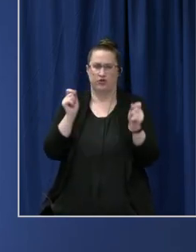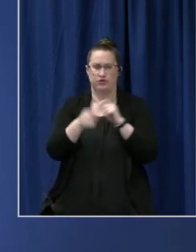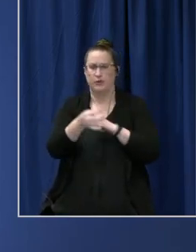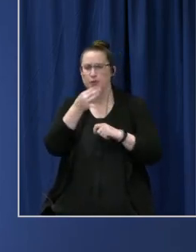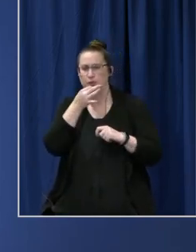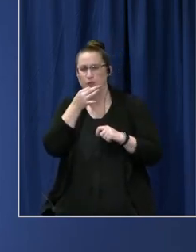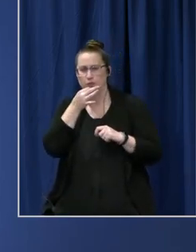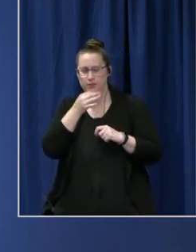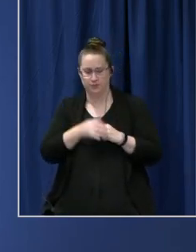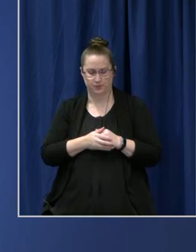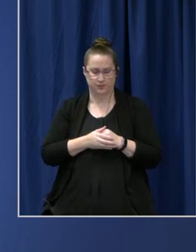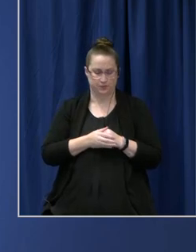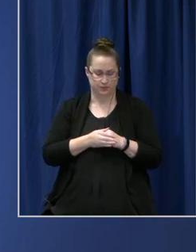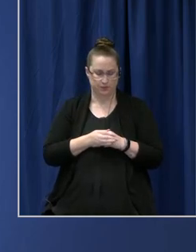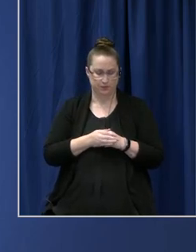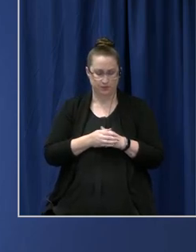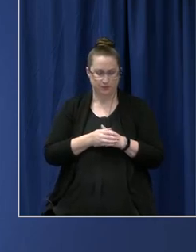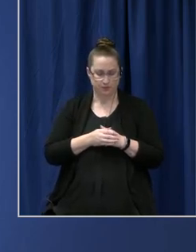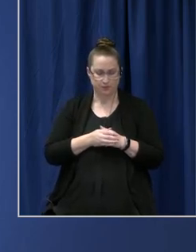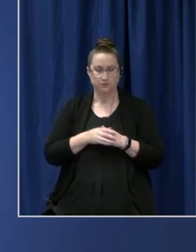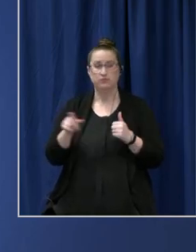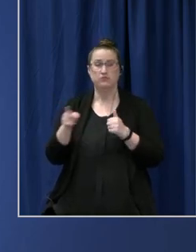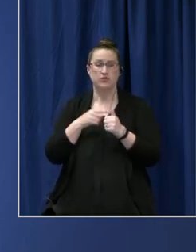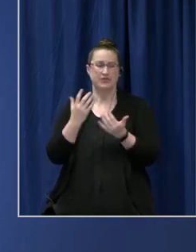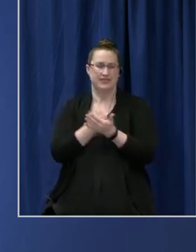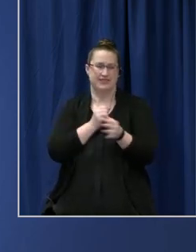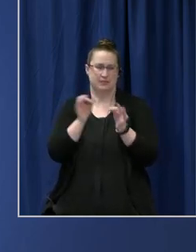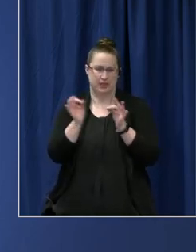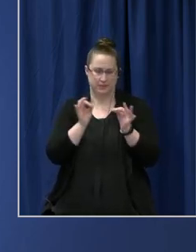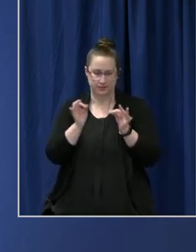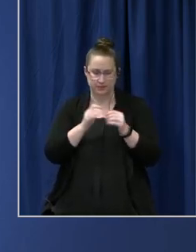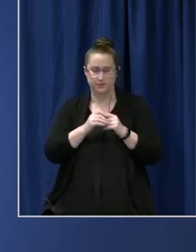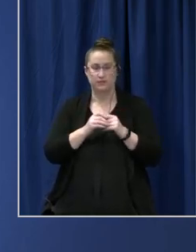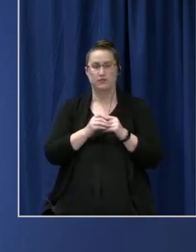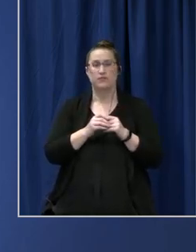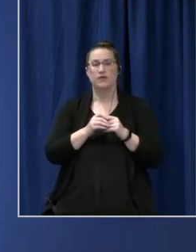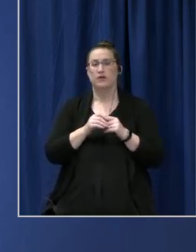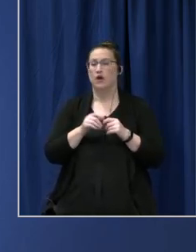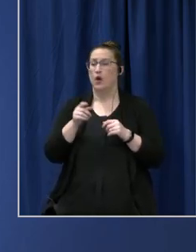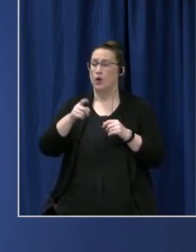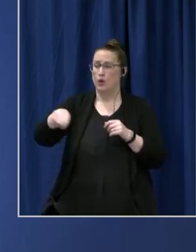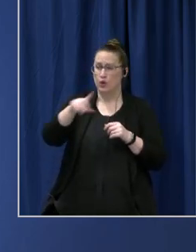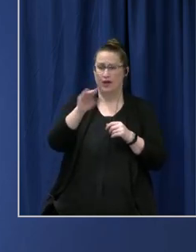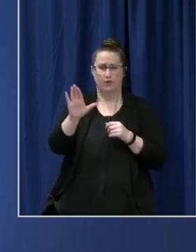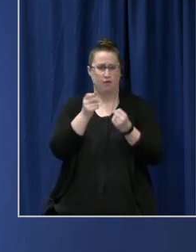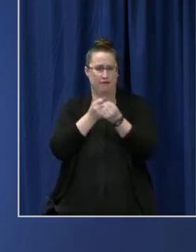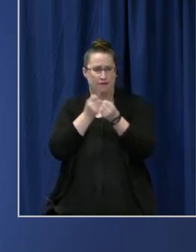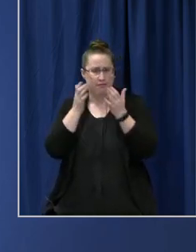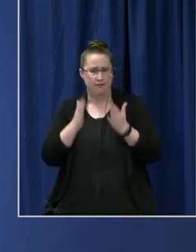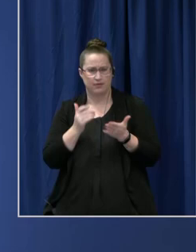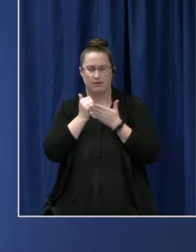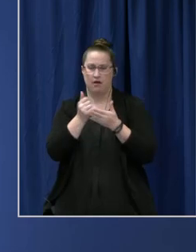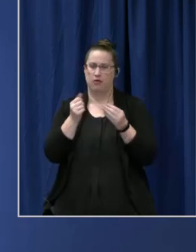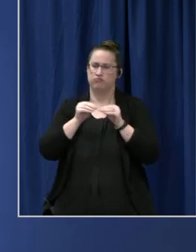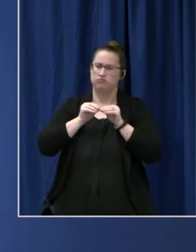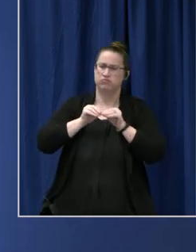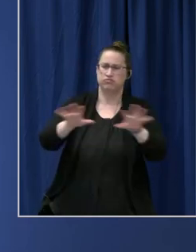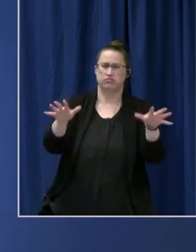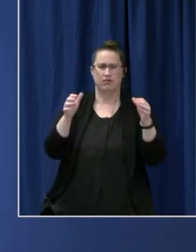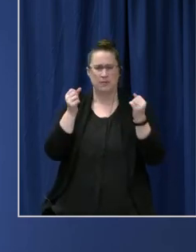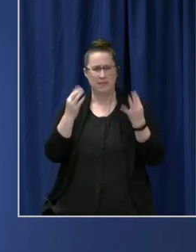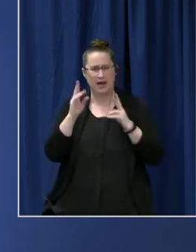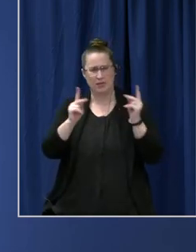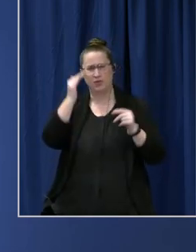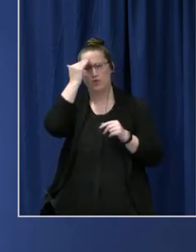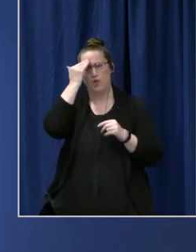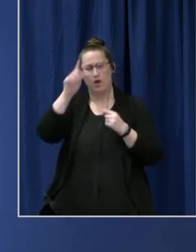horizon. All right, let me explain. You and your allies have helped so many people know about the Commission's